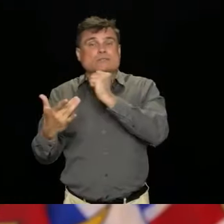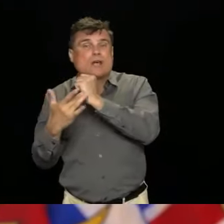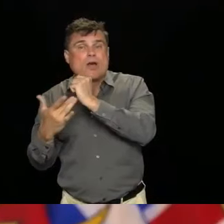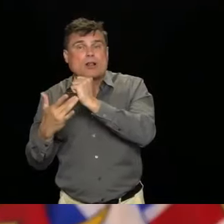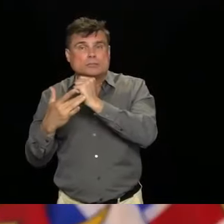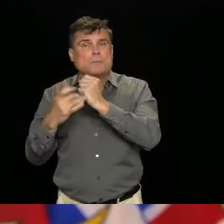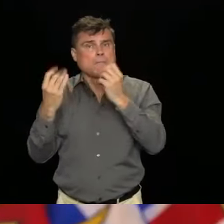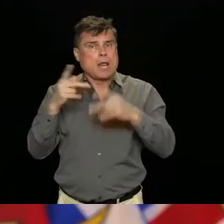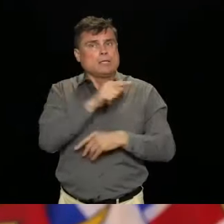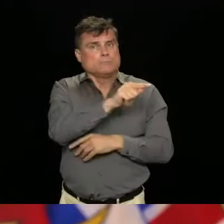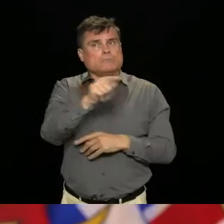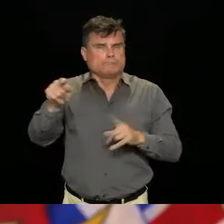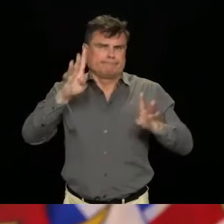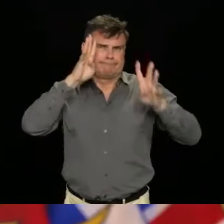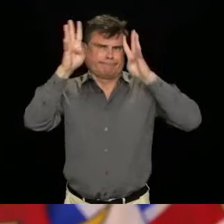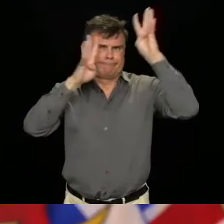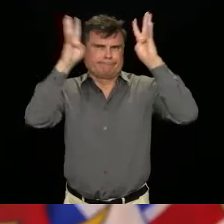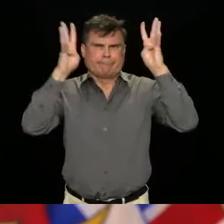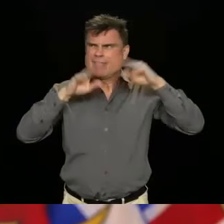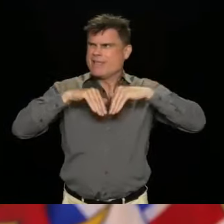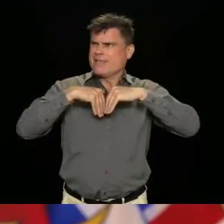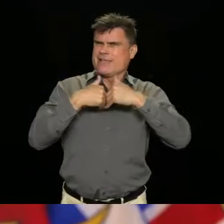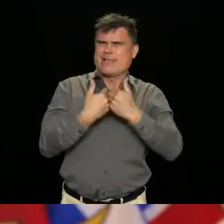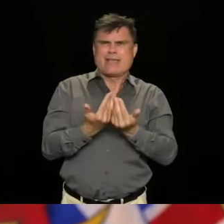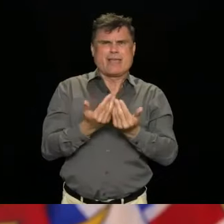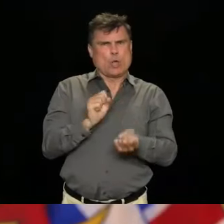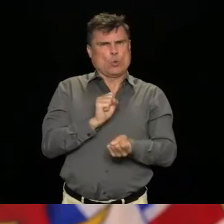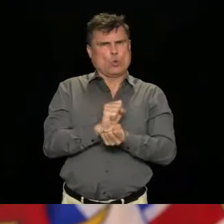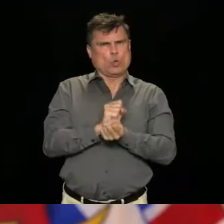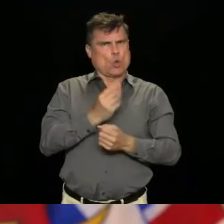home or shifted their business to home to be able to